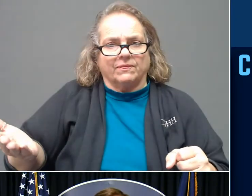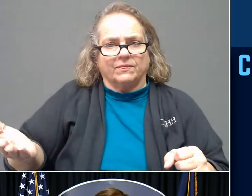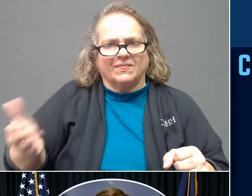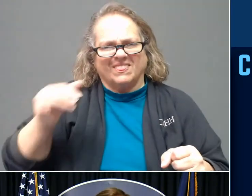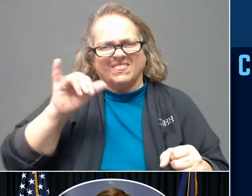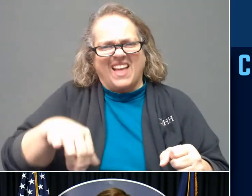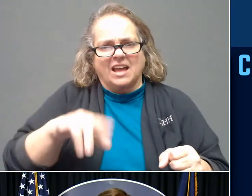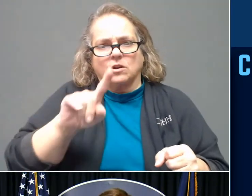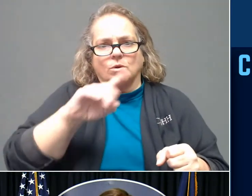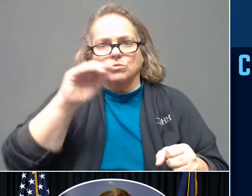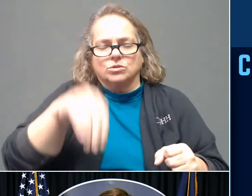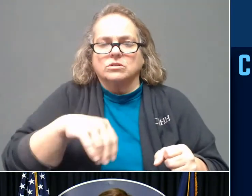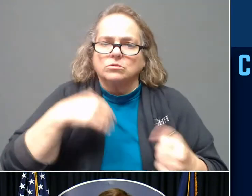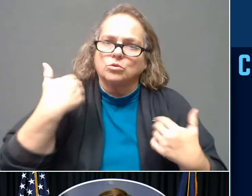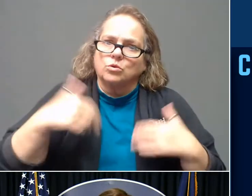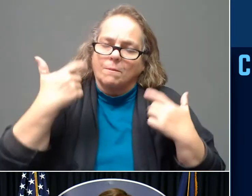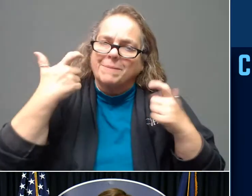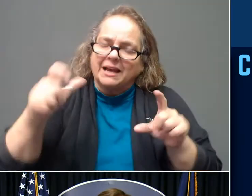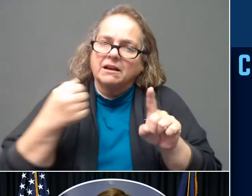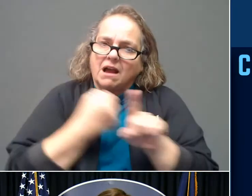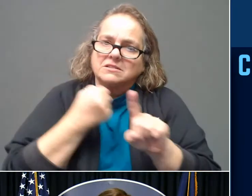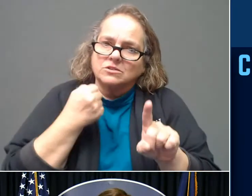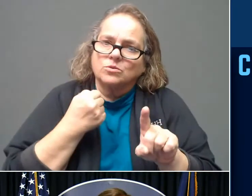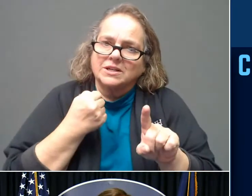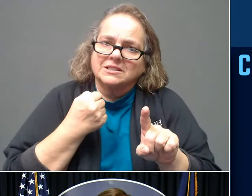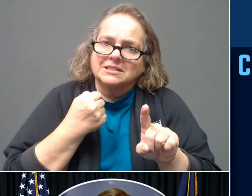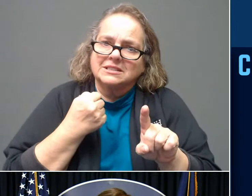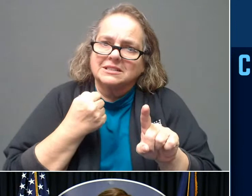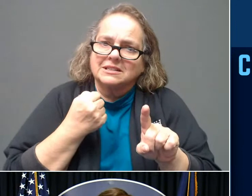real consequences, and thus far has had at least